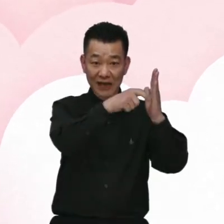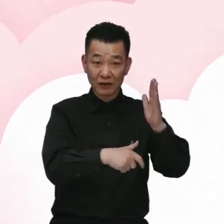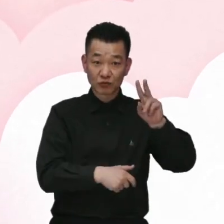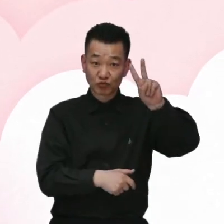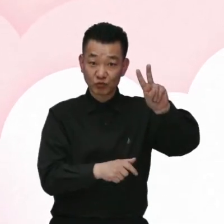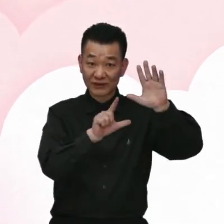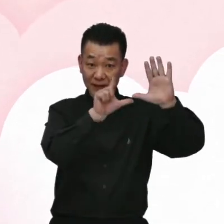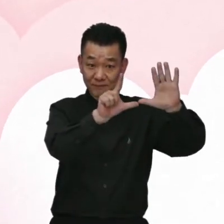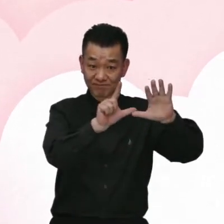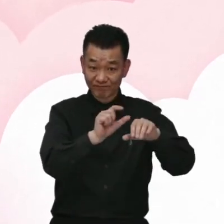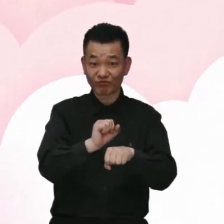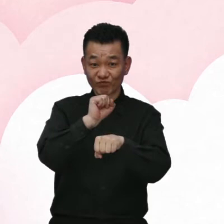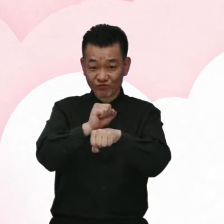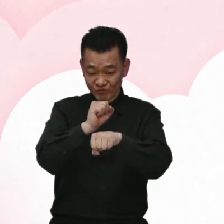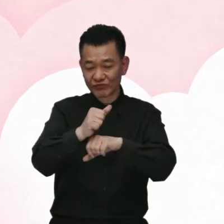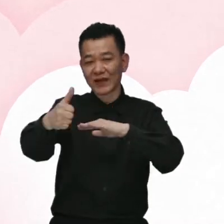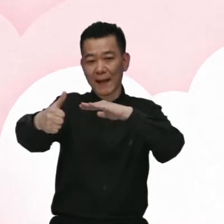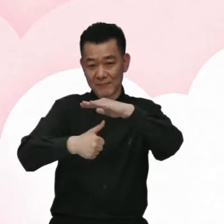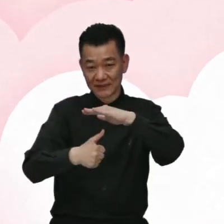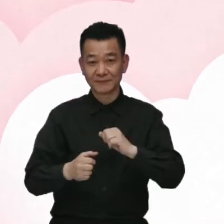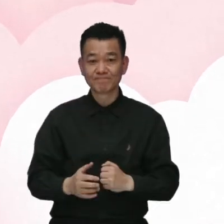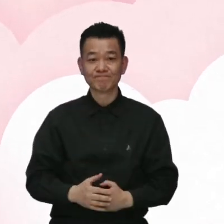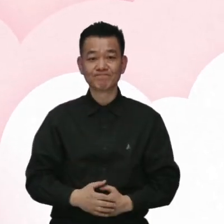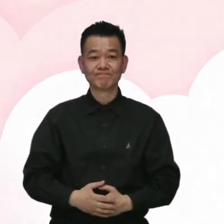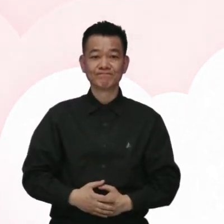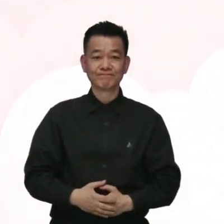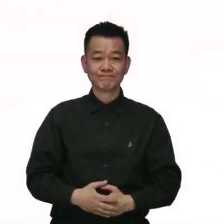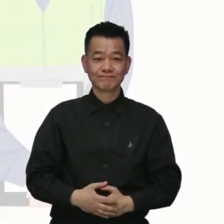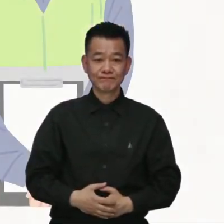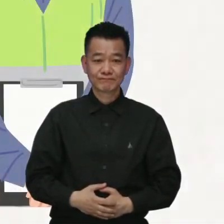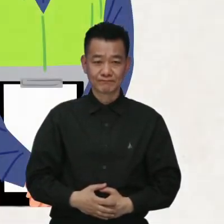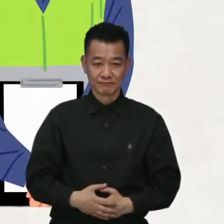Article 27, Work and Employment.